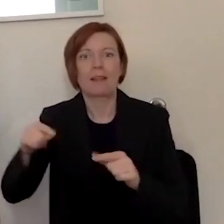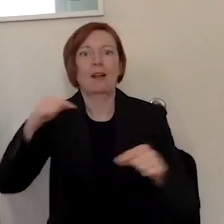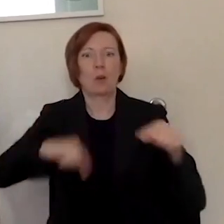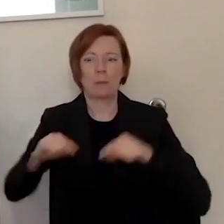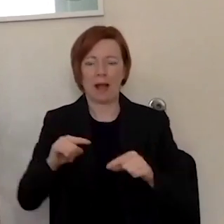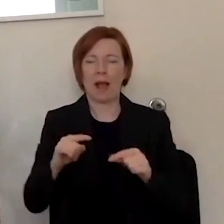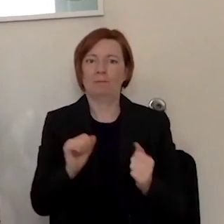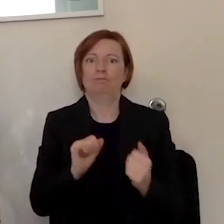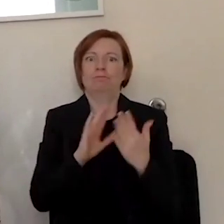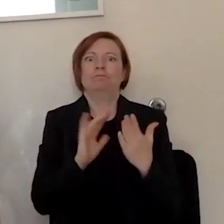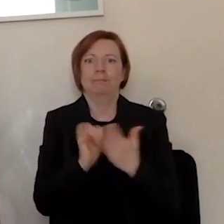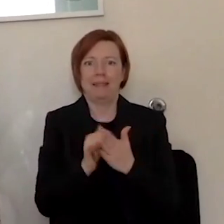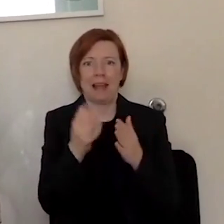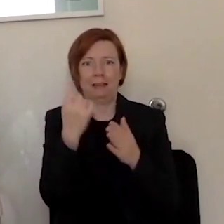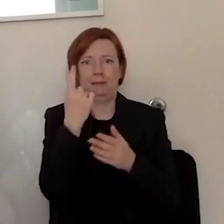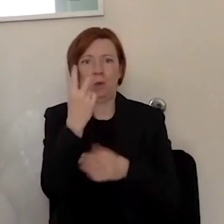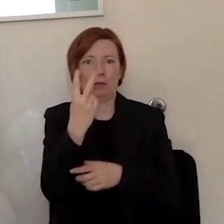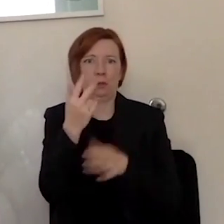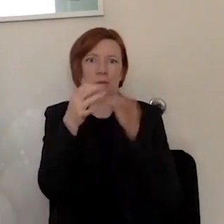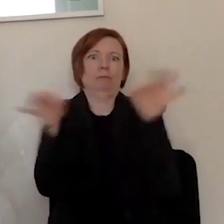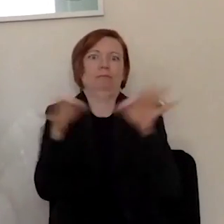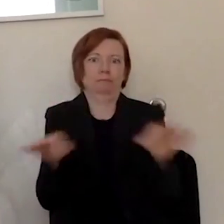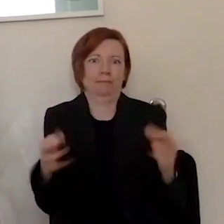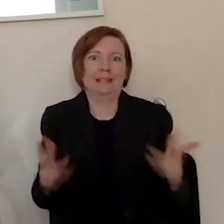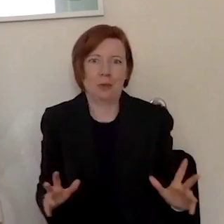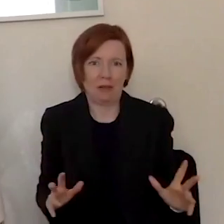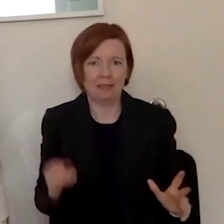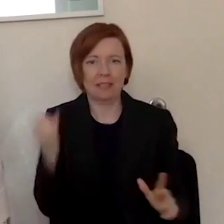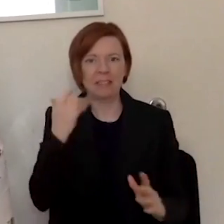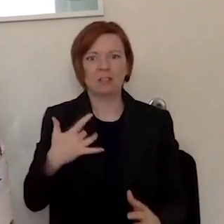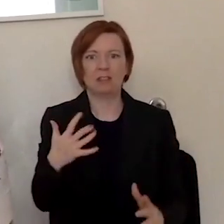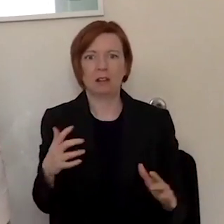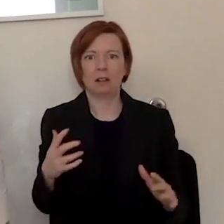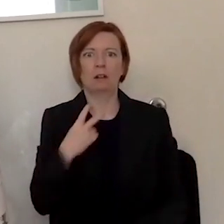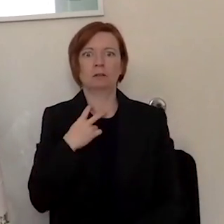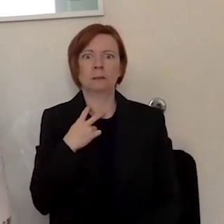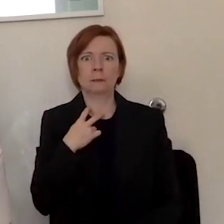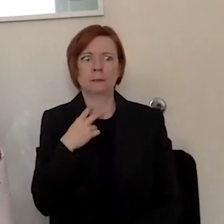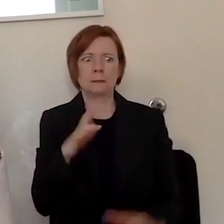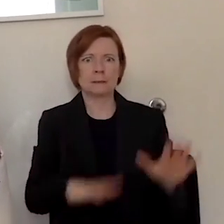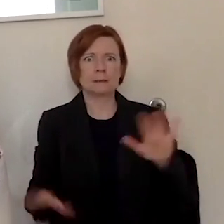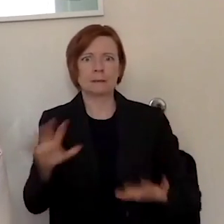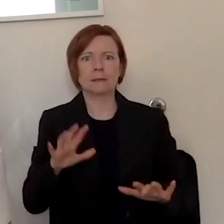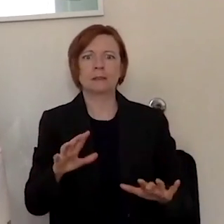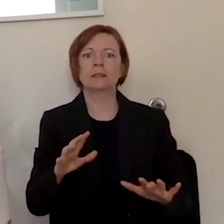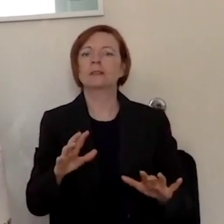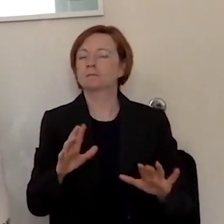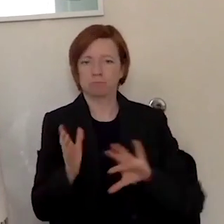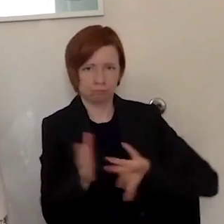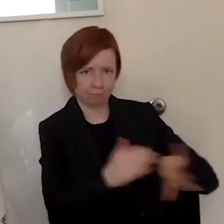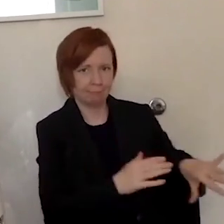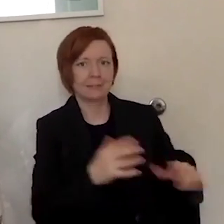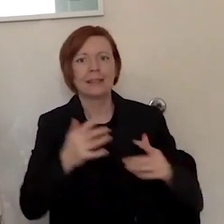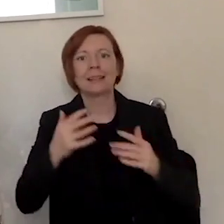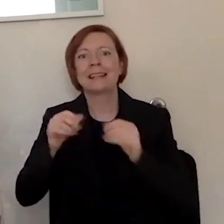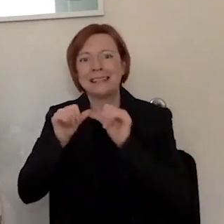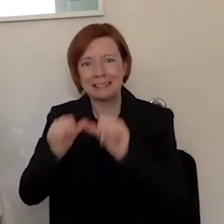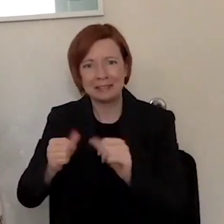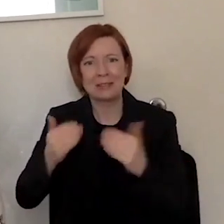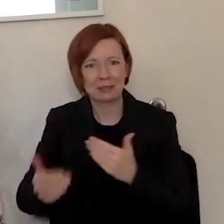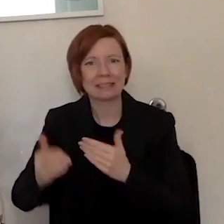then approach this section. So if you feel stumped by it, that might be a recommendation